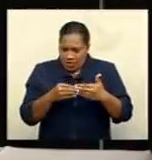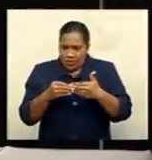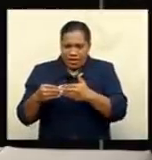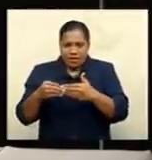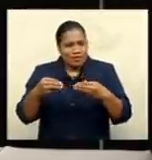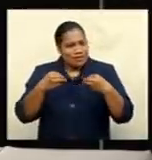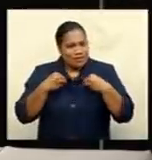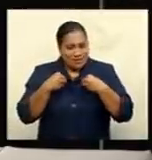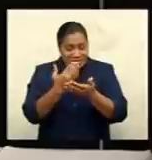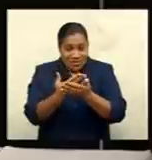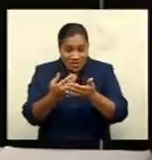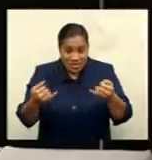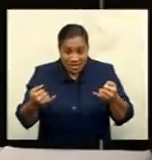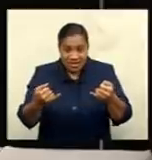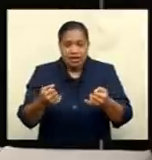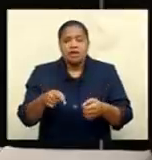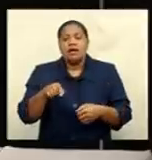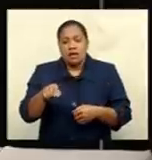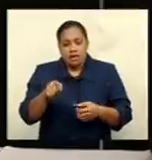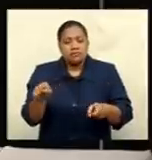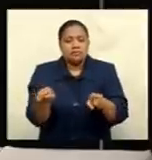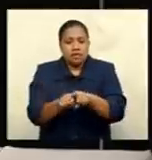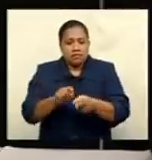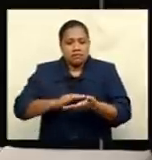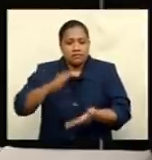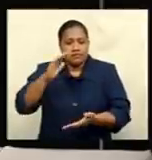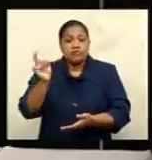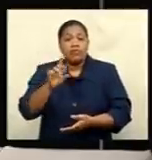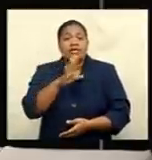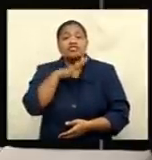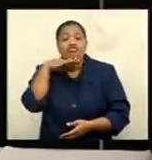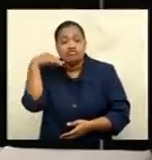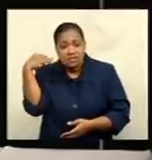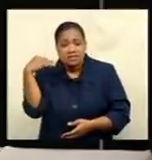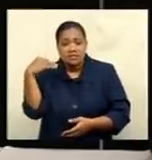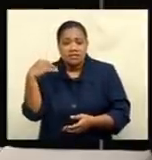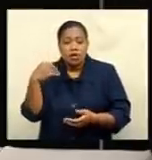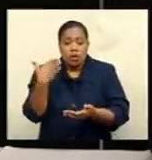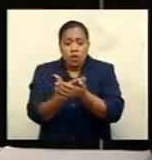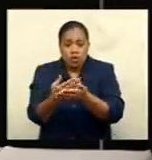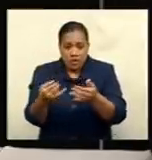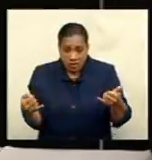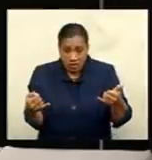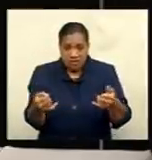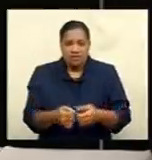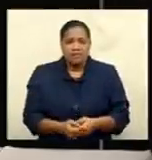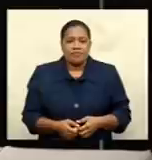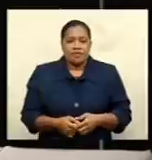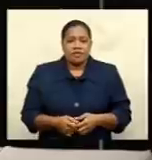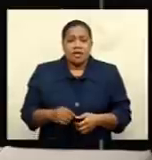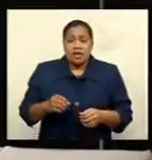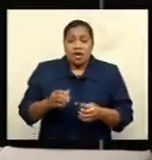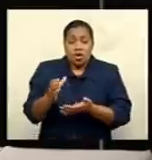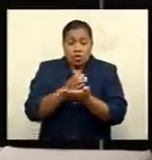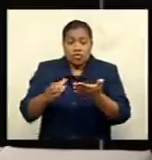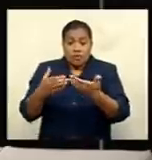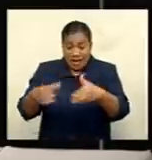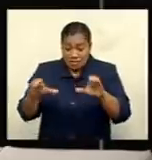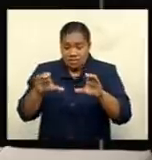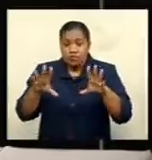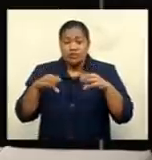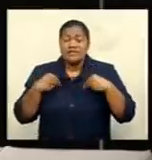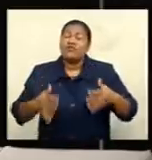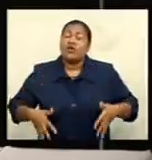also increased fraudulent online transactions. The Consumer Council has received 150 complaints against